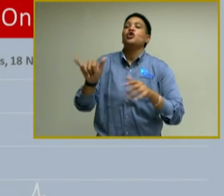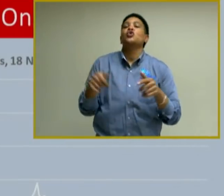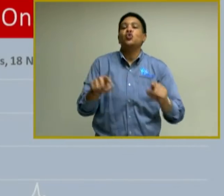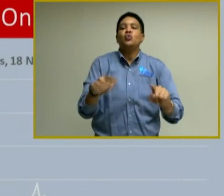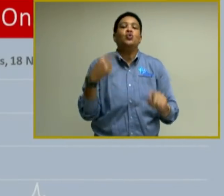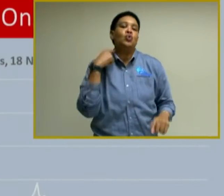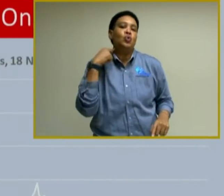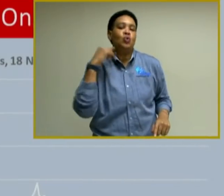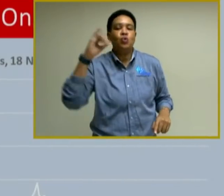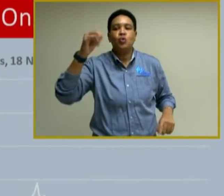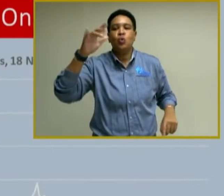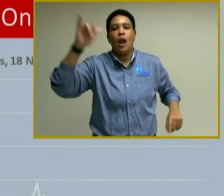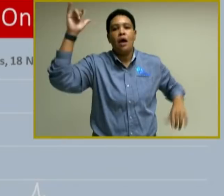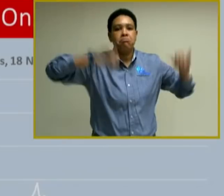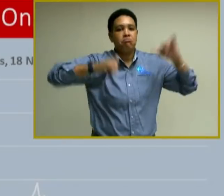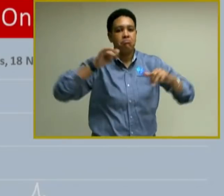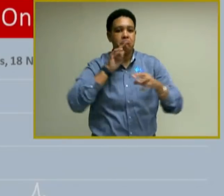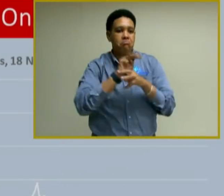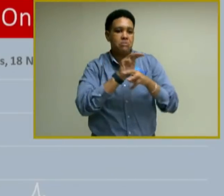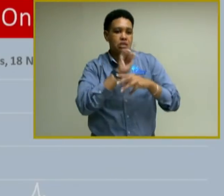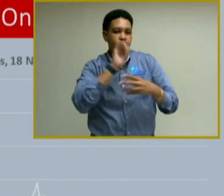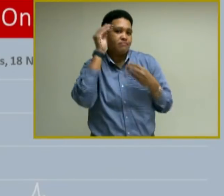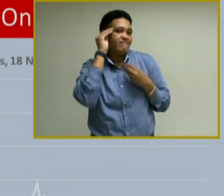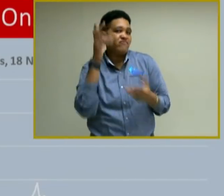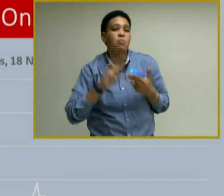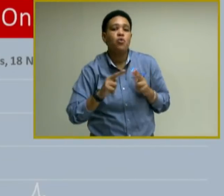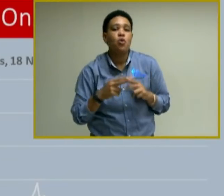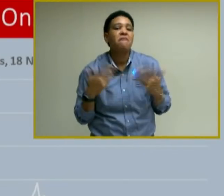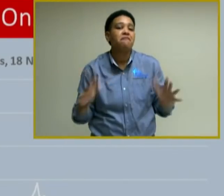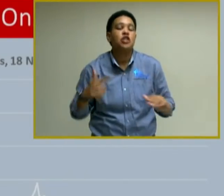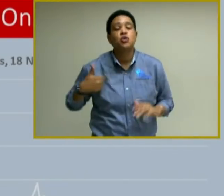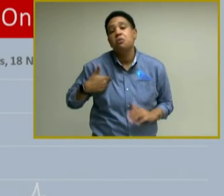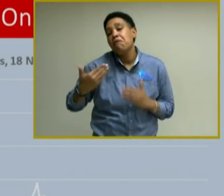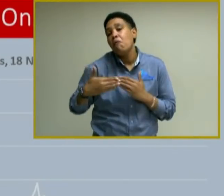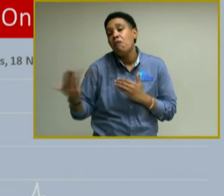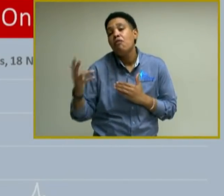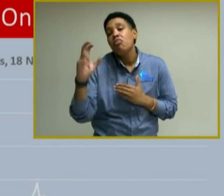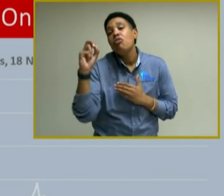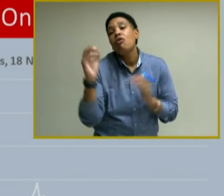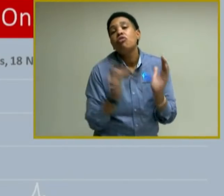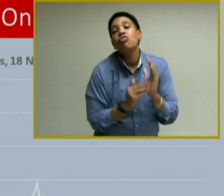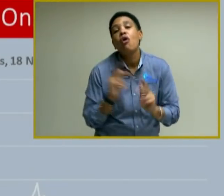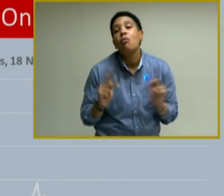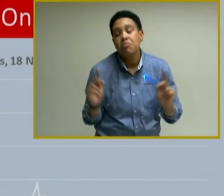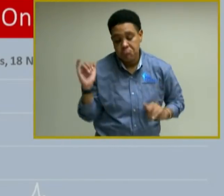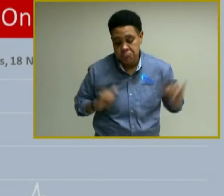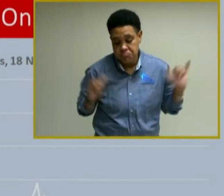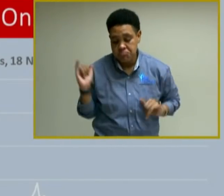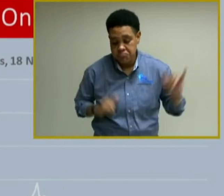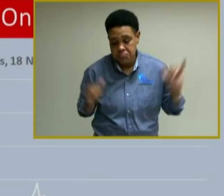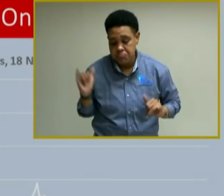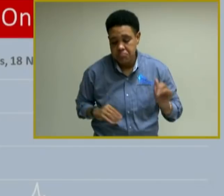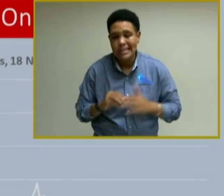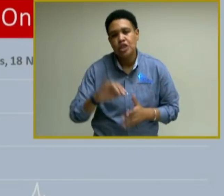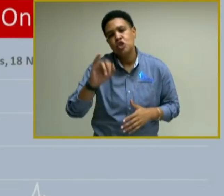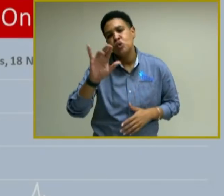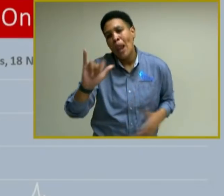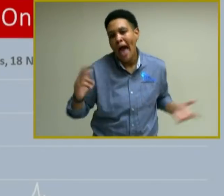and July. Minister mentioned the numbers that we had over 30,000 persons coming into country in